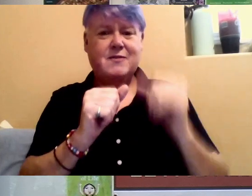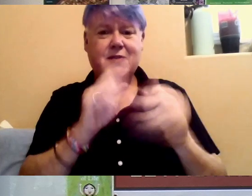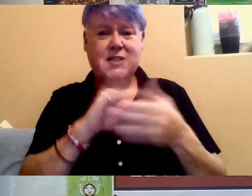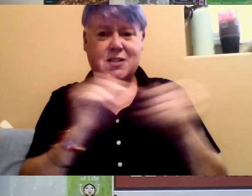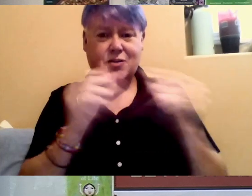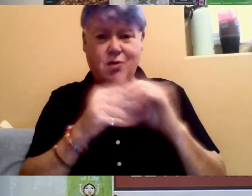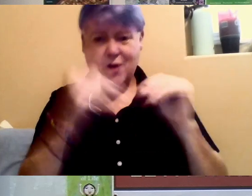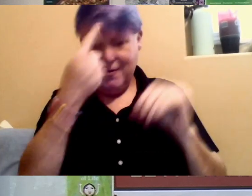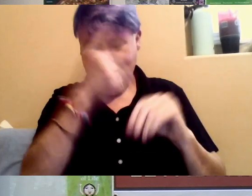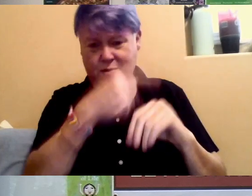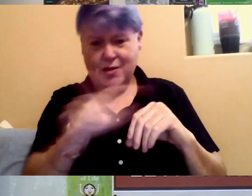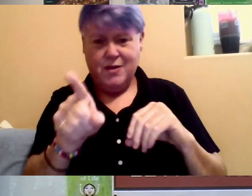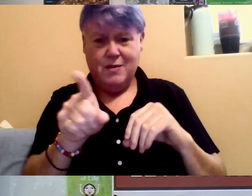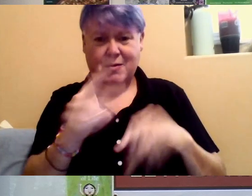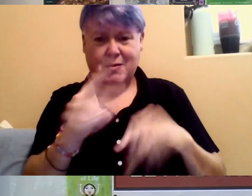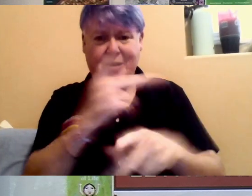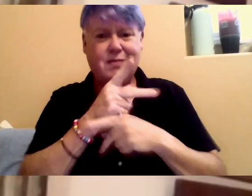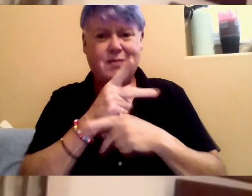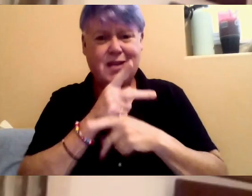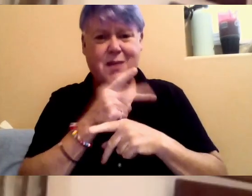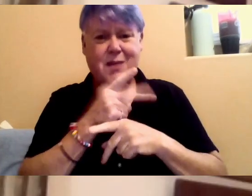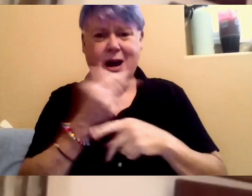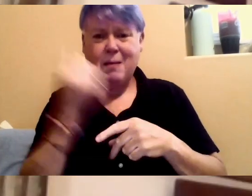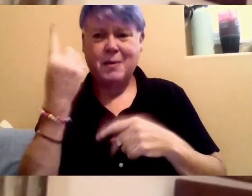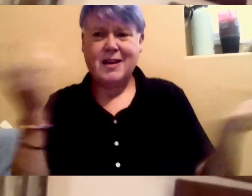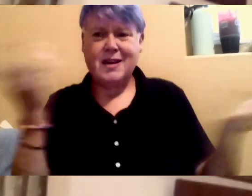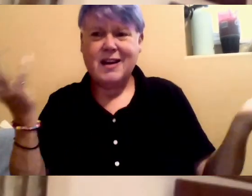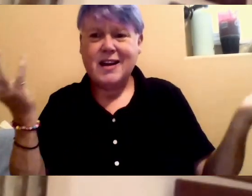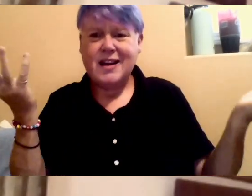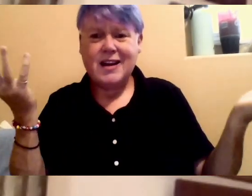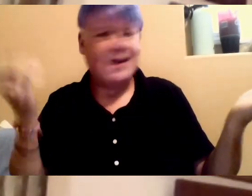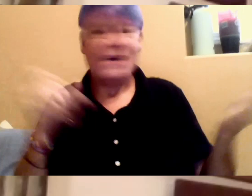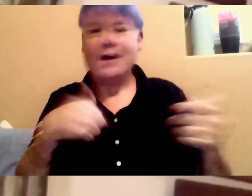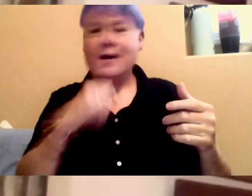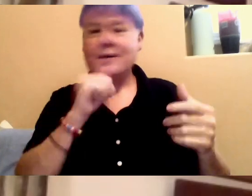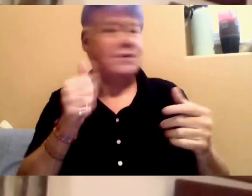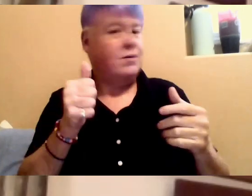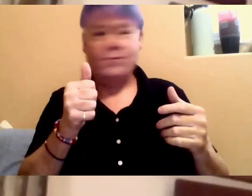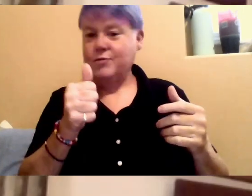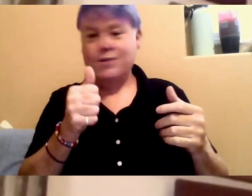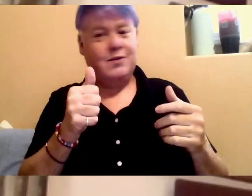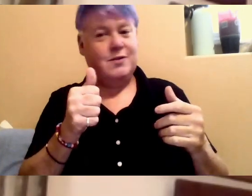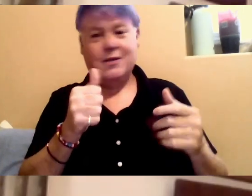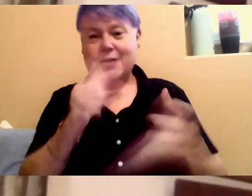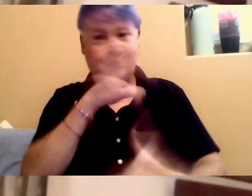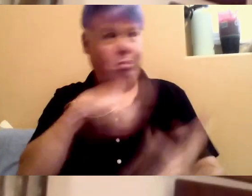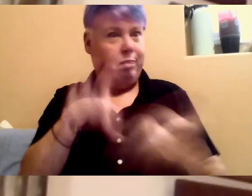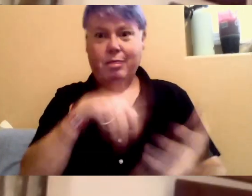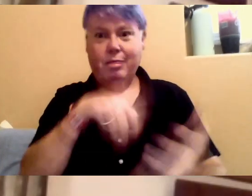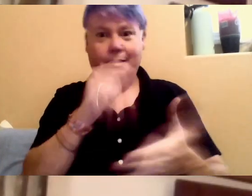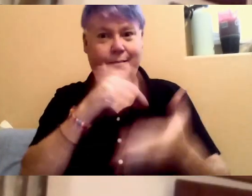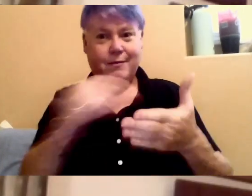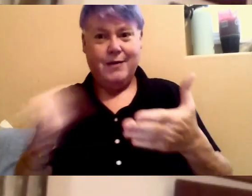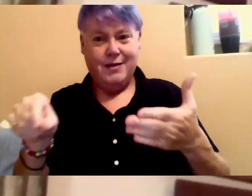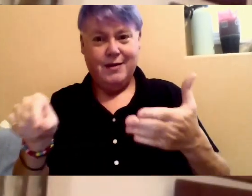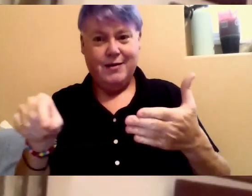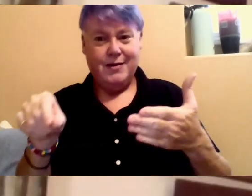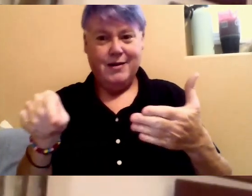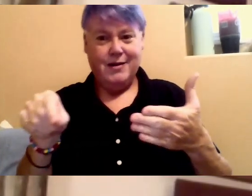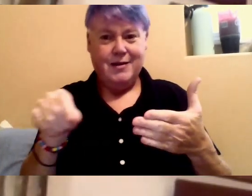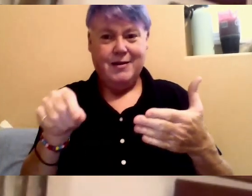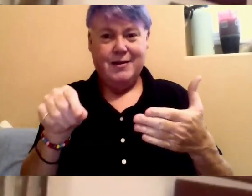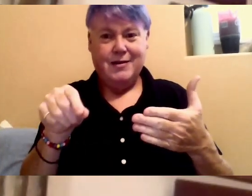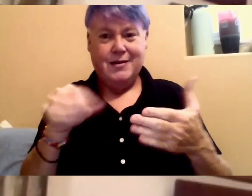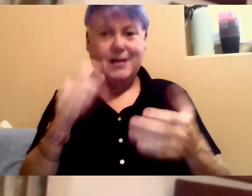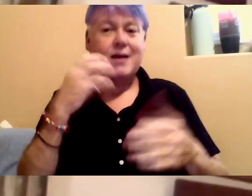keep track of all of that? Well, I don't. I'm a really chaotic writer. I so